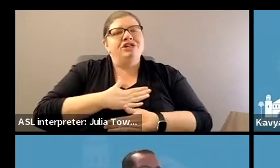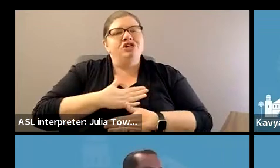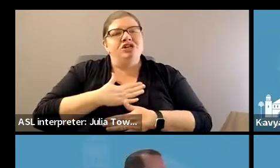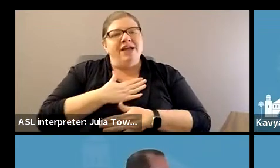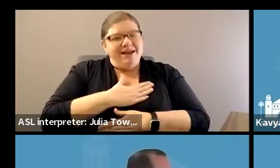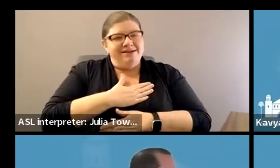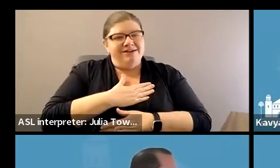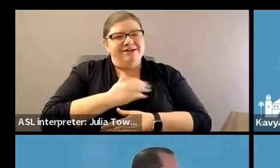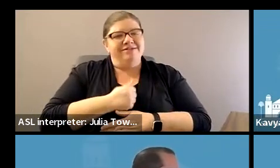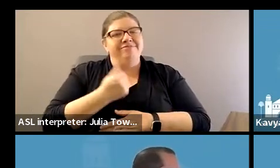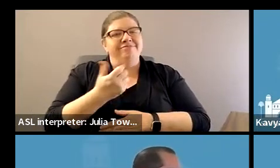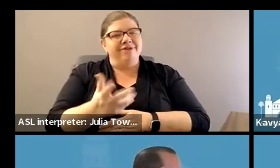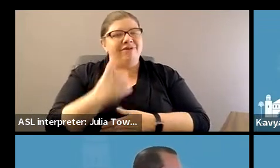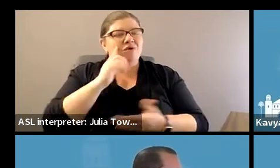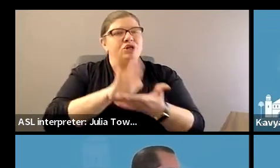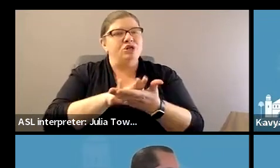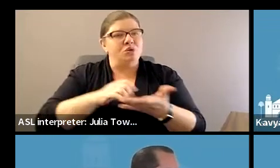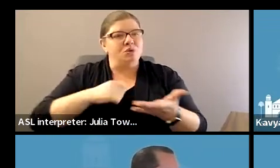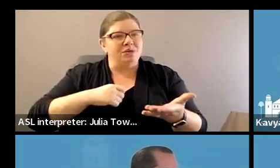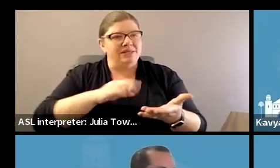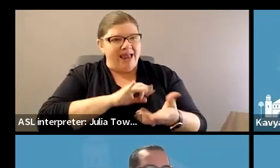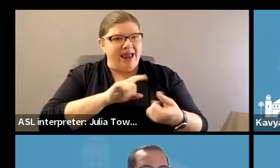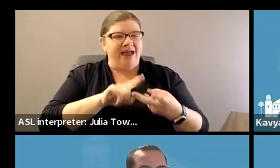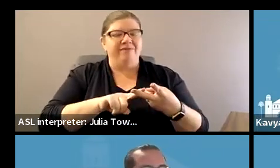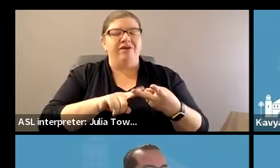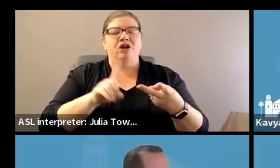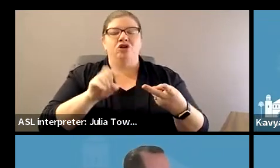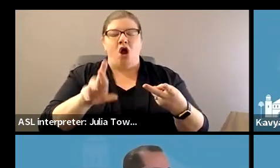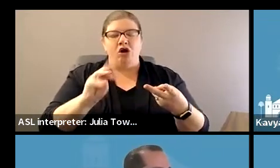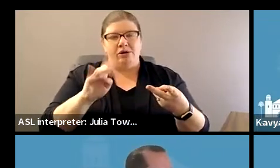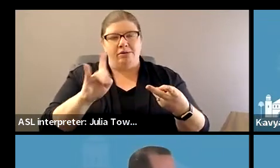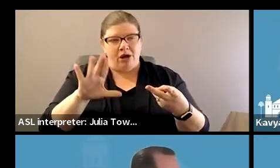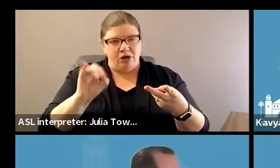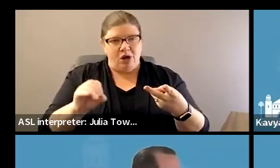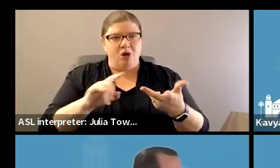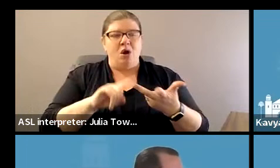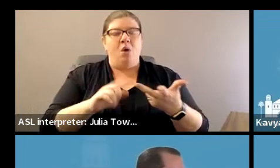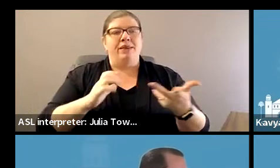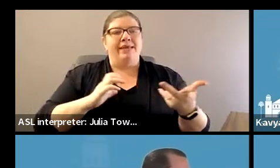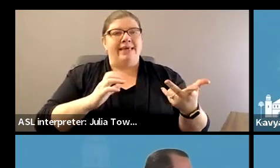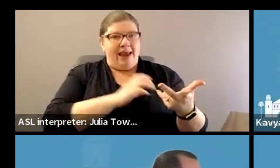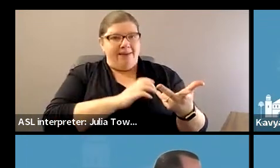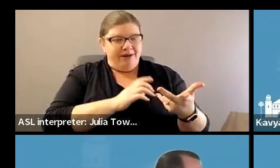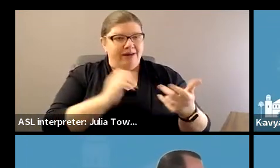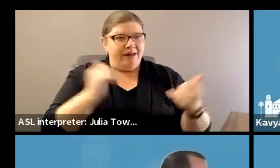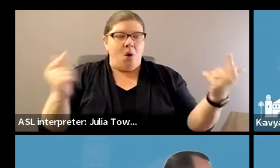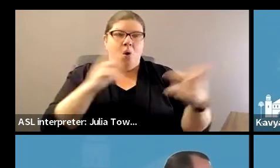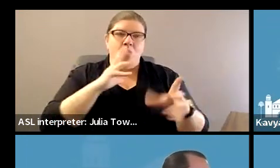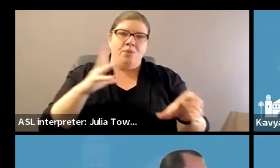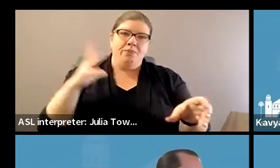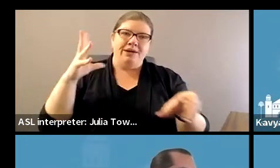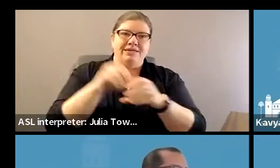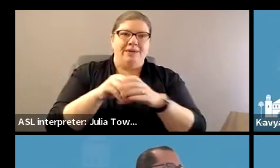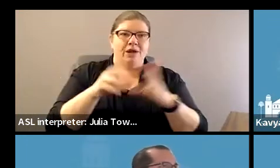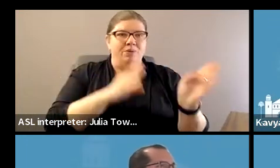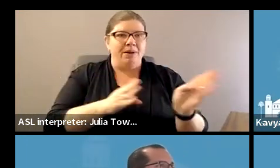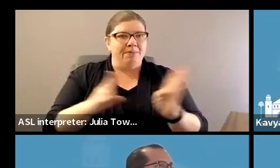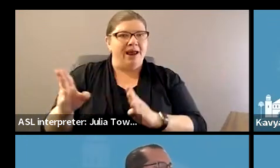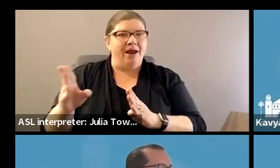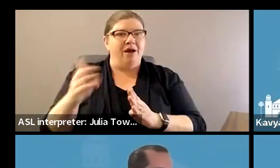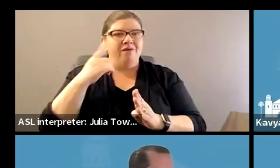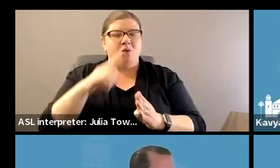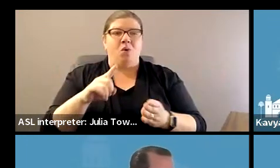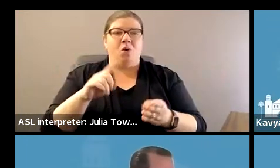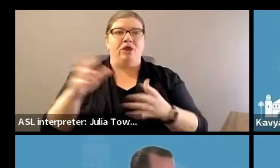appreciation for the school staff, for Dr. Maldonado and cabinet, and all that participation to prepare for